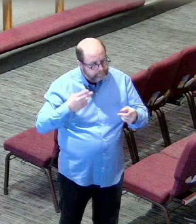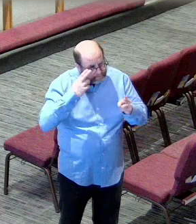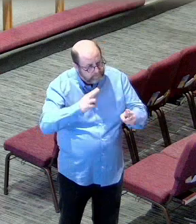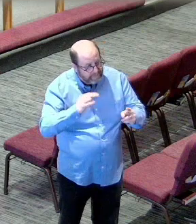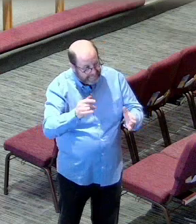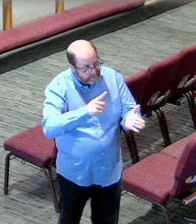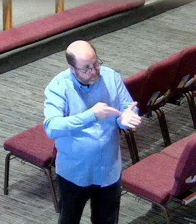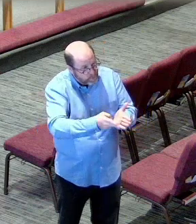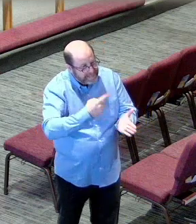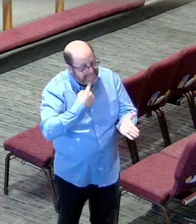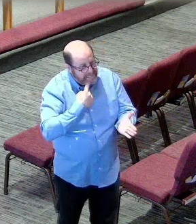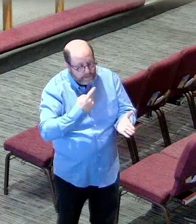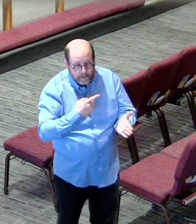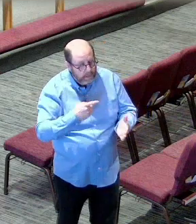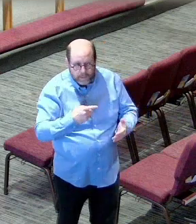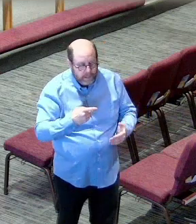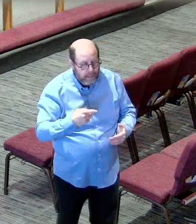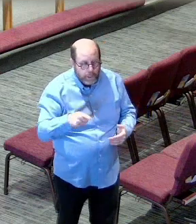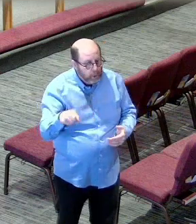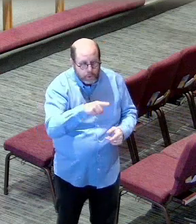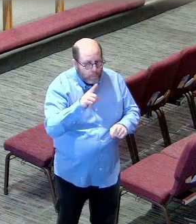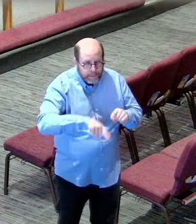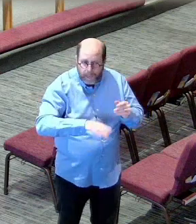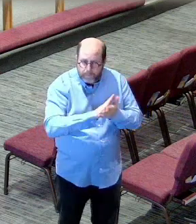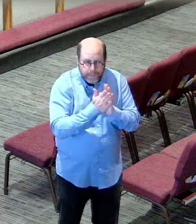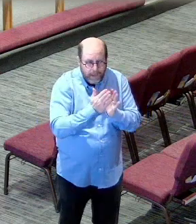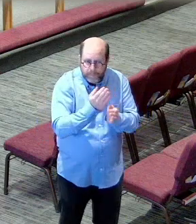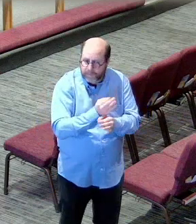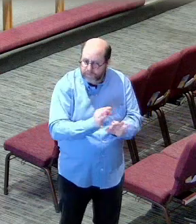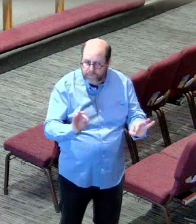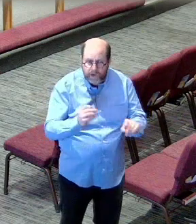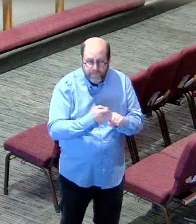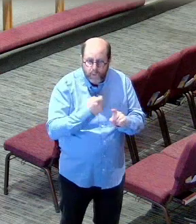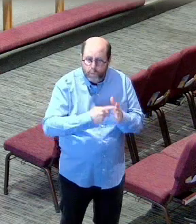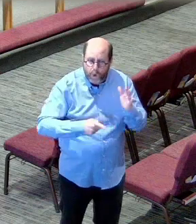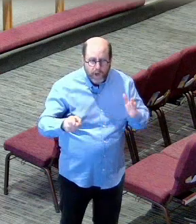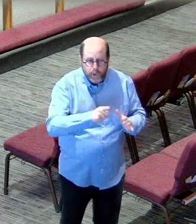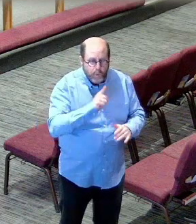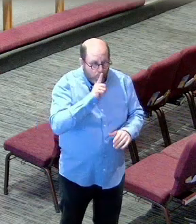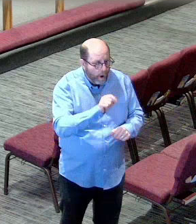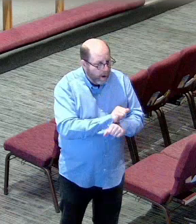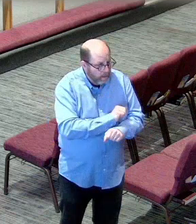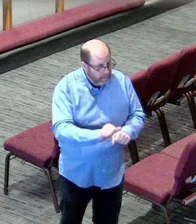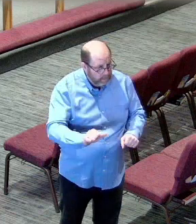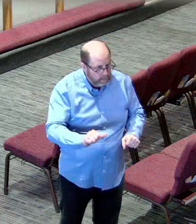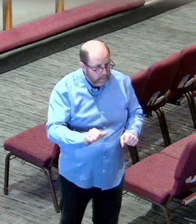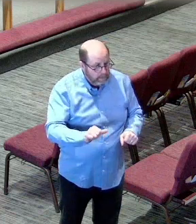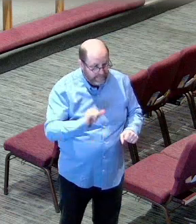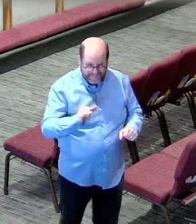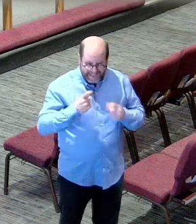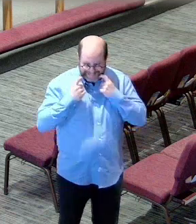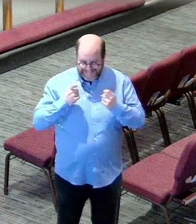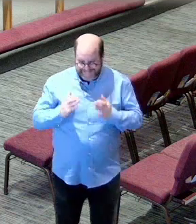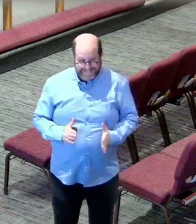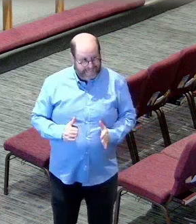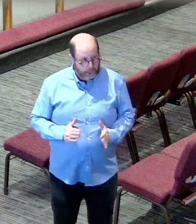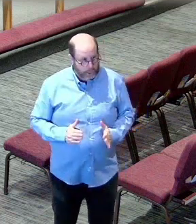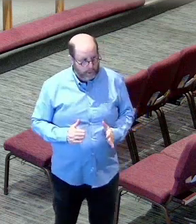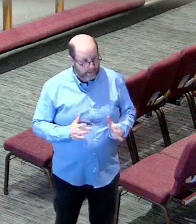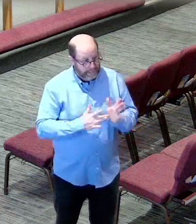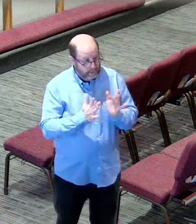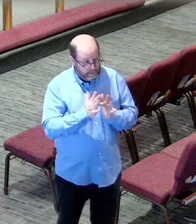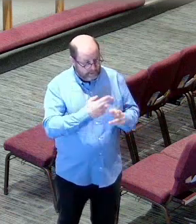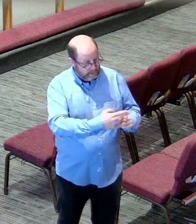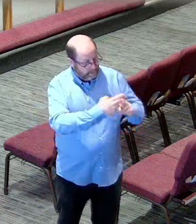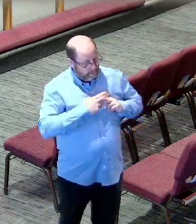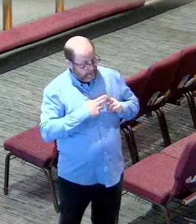truth says you cannot free yourselves from what you are. The sinner, Jesus says,